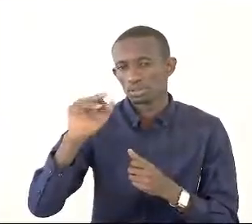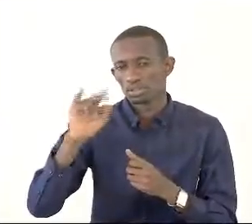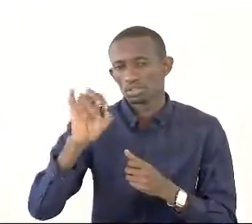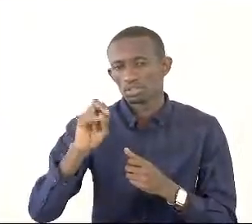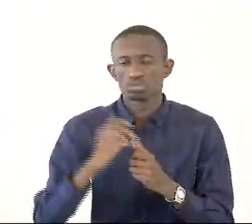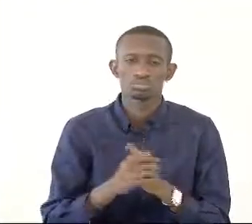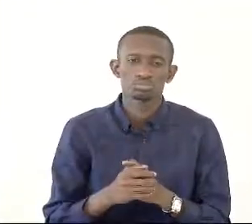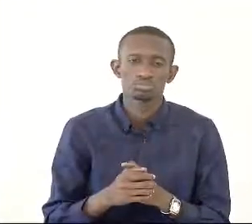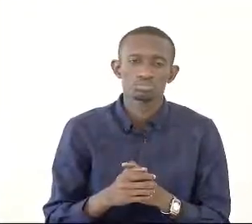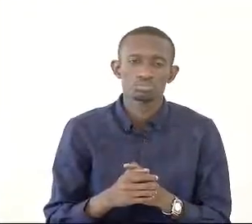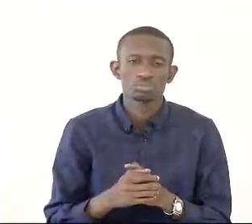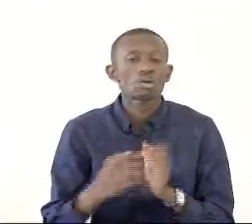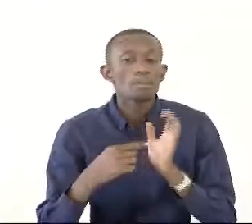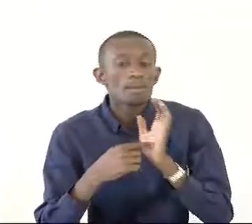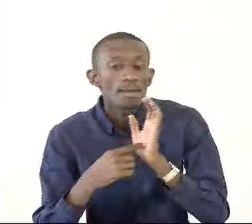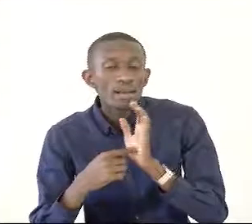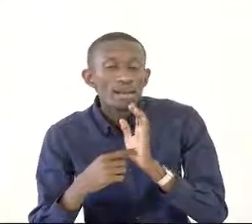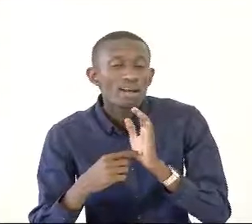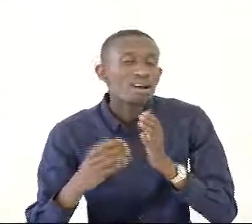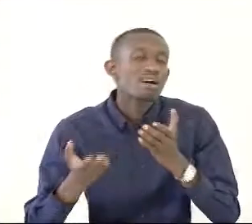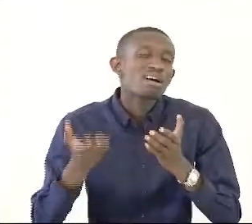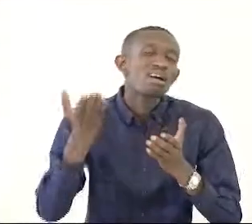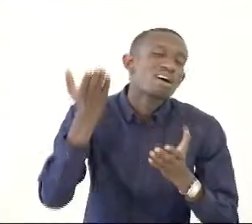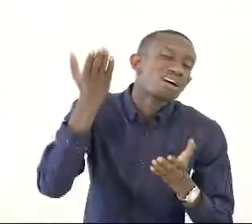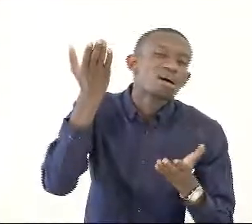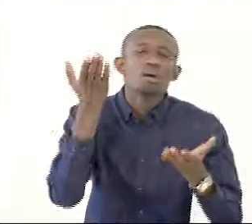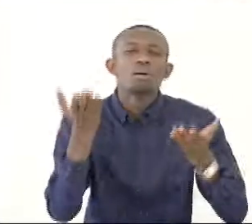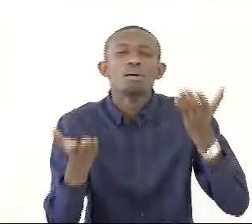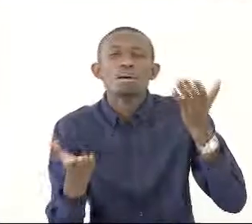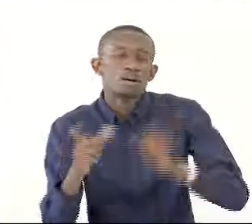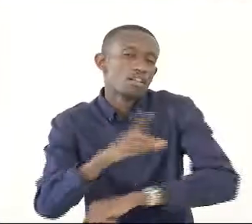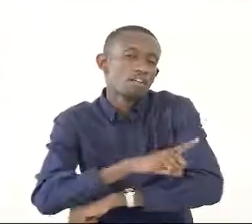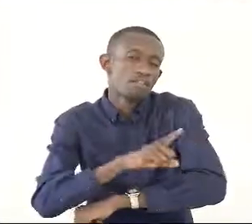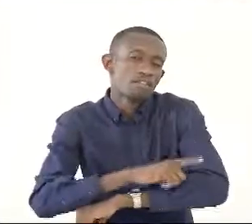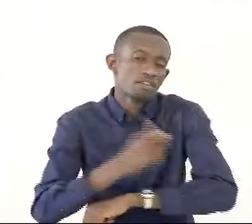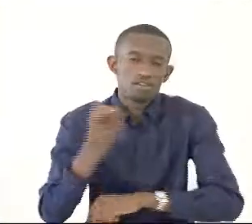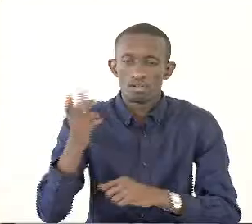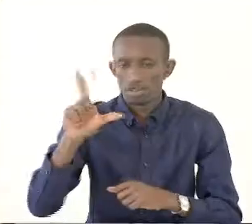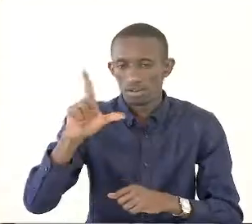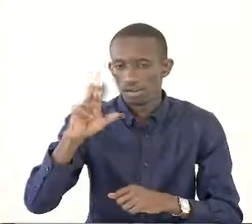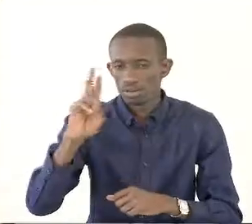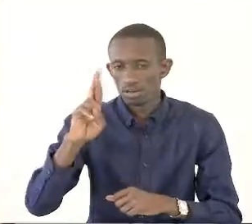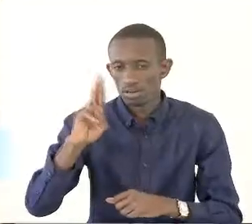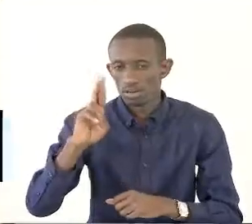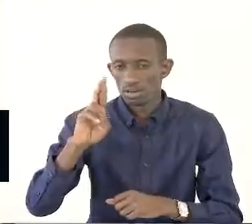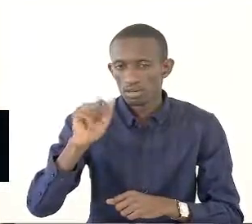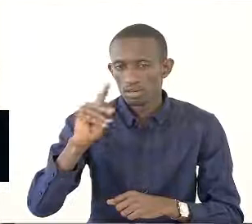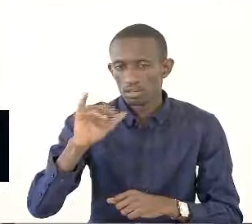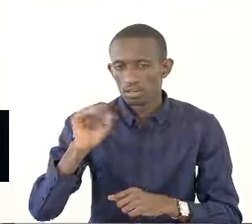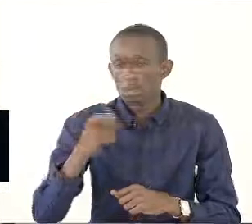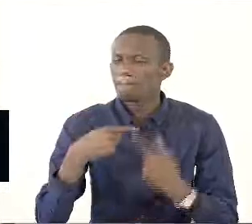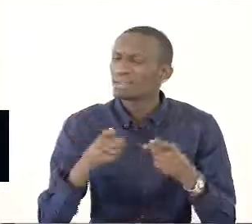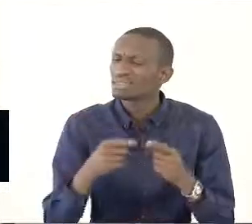to radiation to show the level of radiation the person is exposed to. But there is a disadvantage of this